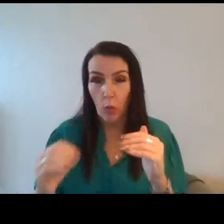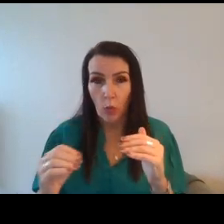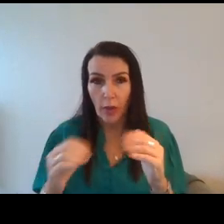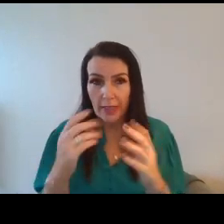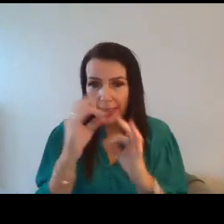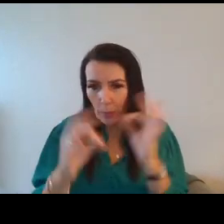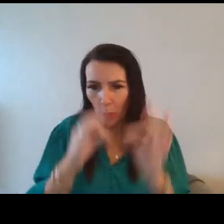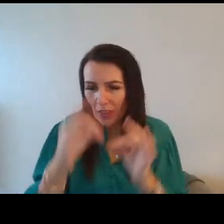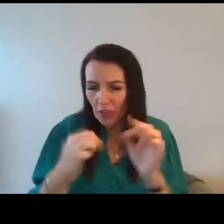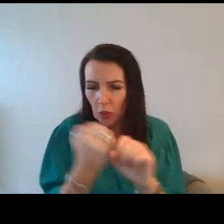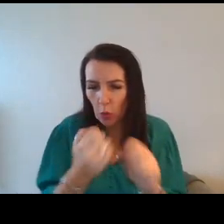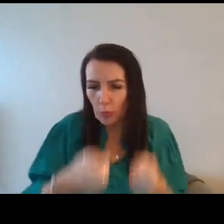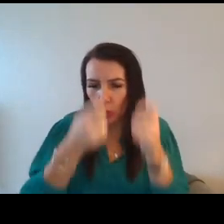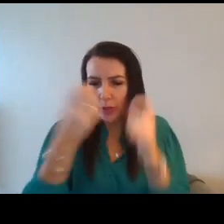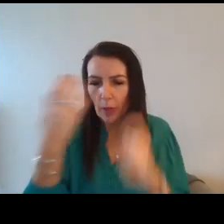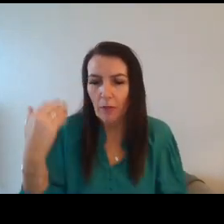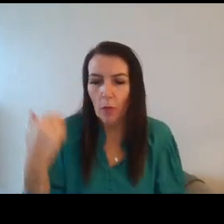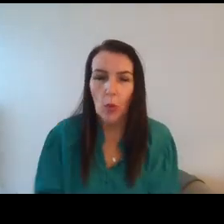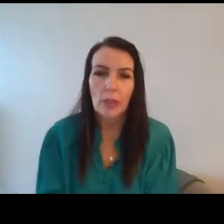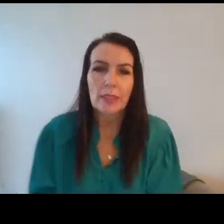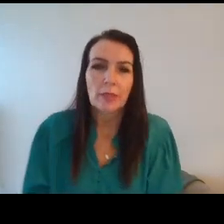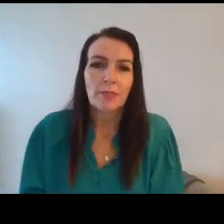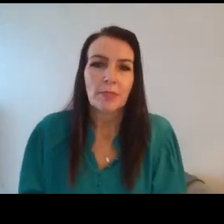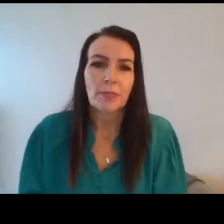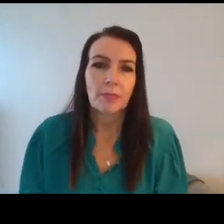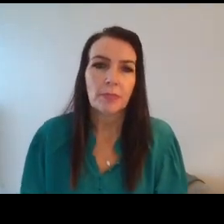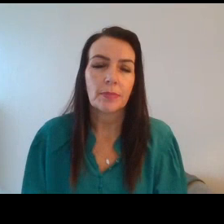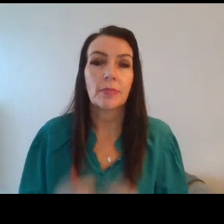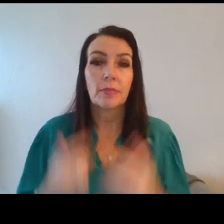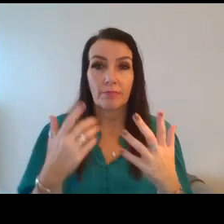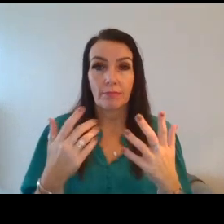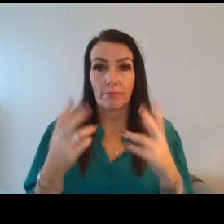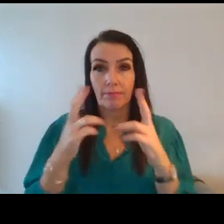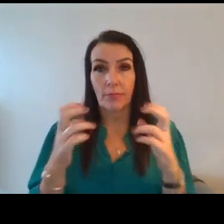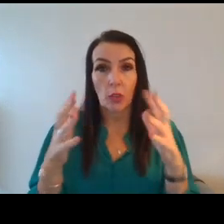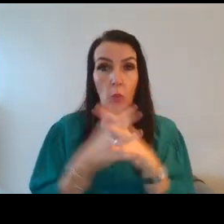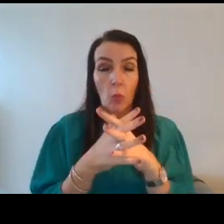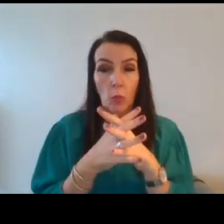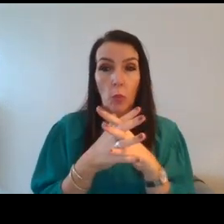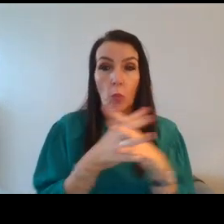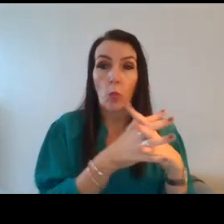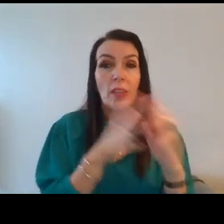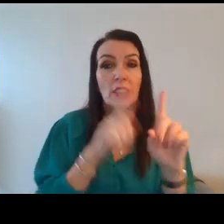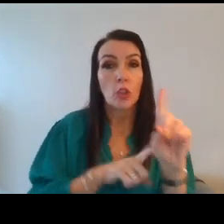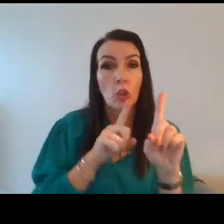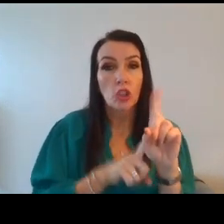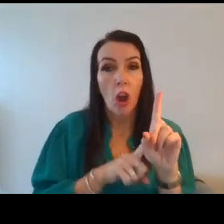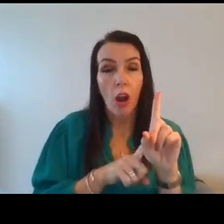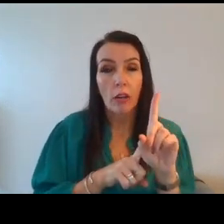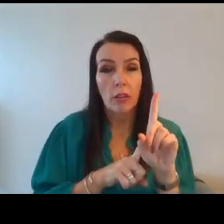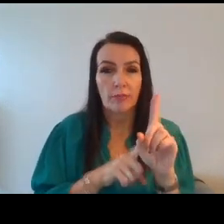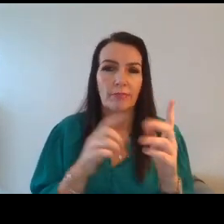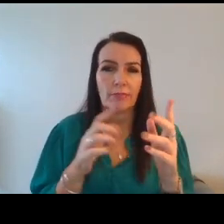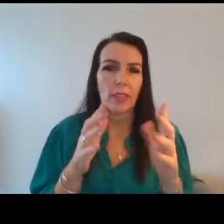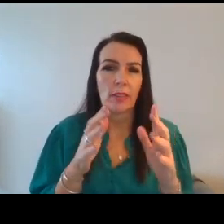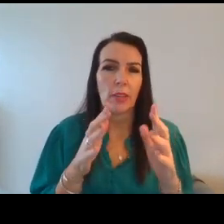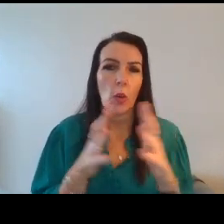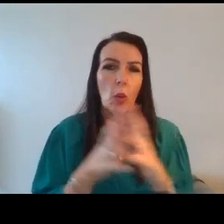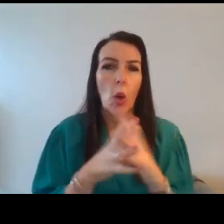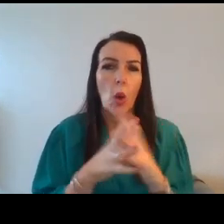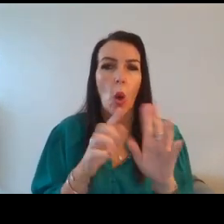was discussing earlier. So the case study I'll be focusing on today is West Yorkshire Combined Authority, or WYCA. In